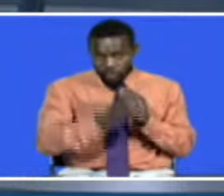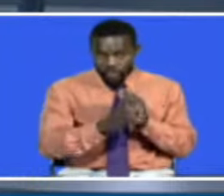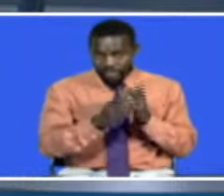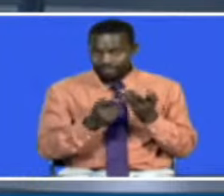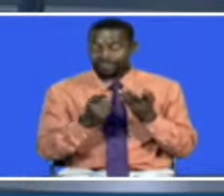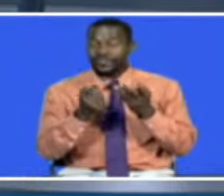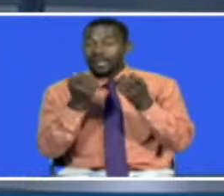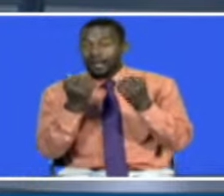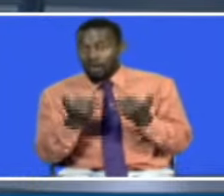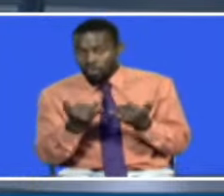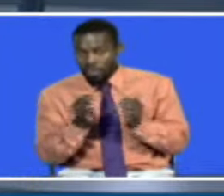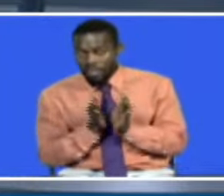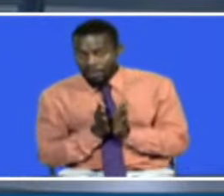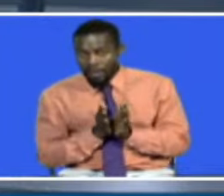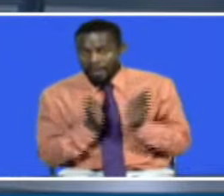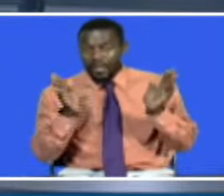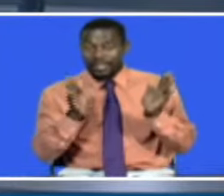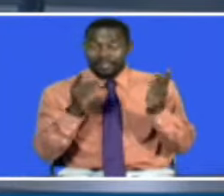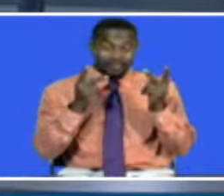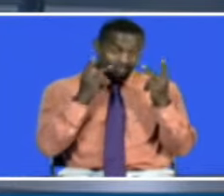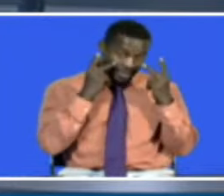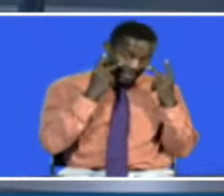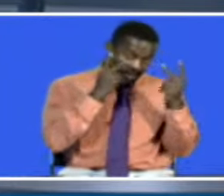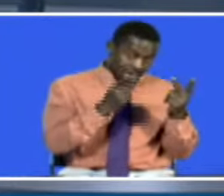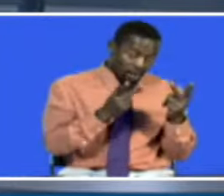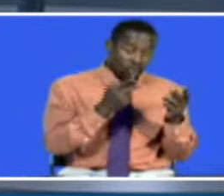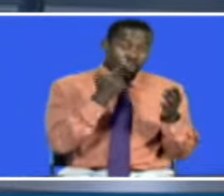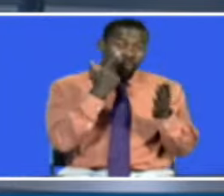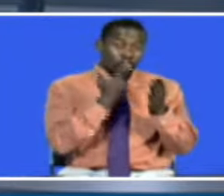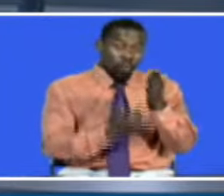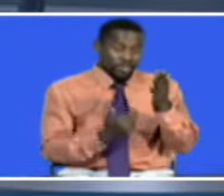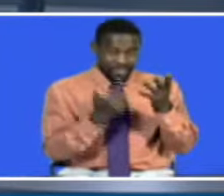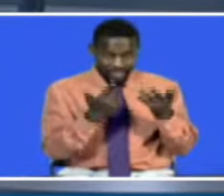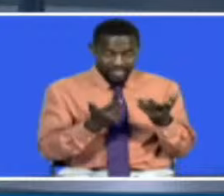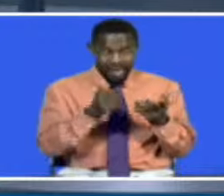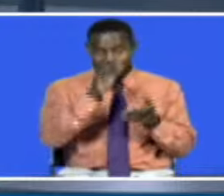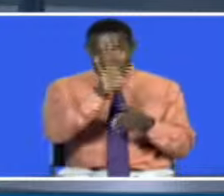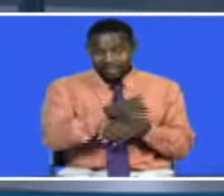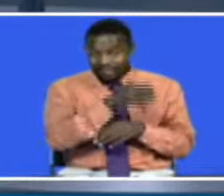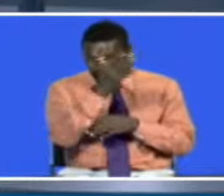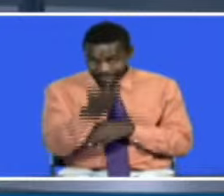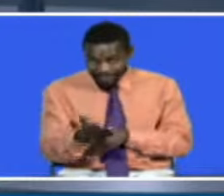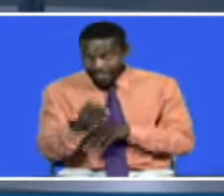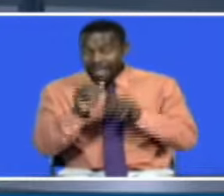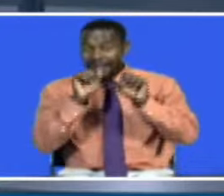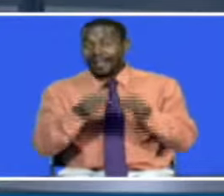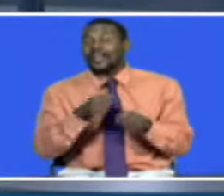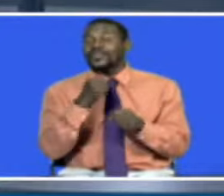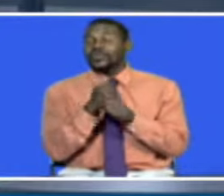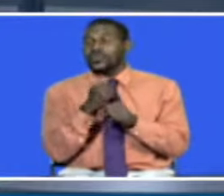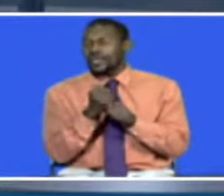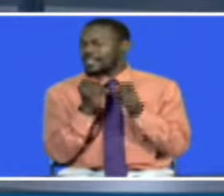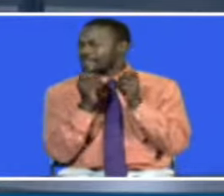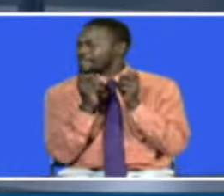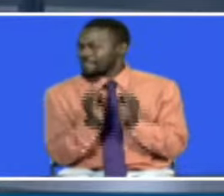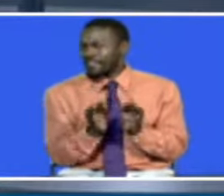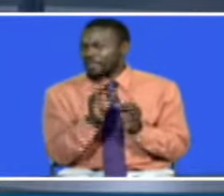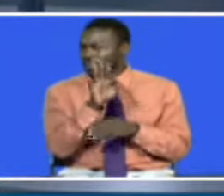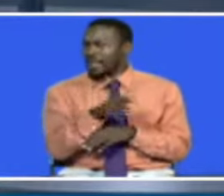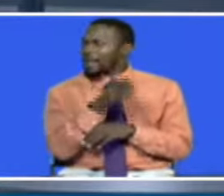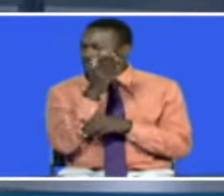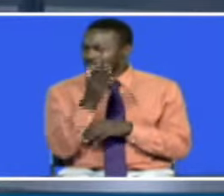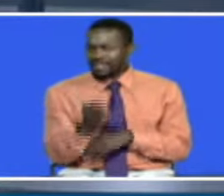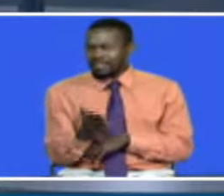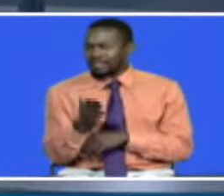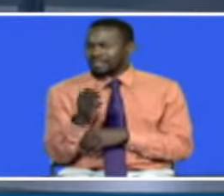act, Kenyans have seen firsthand what a united August House can do. If they took that decision on behalf of the